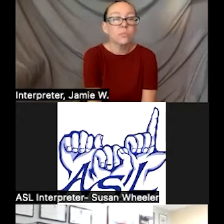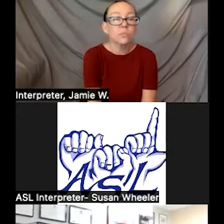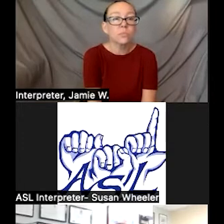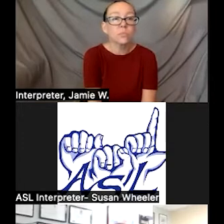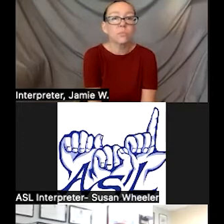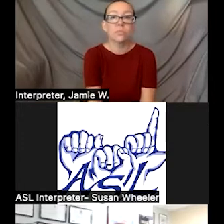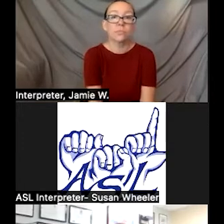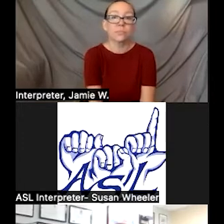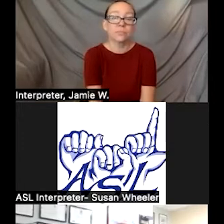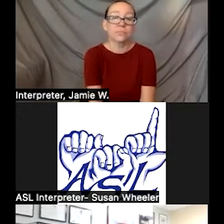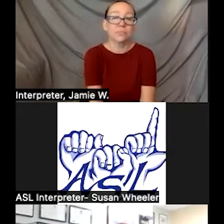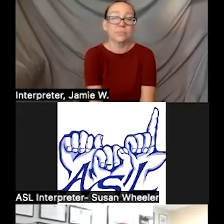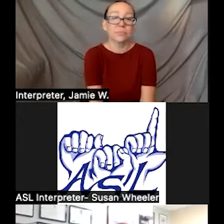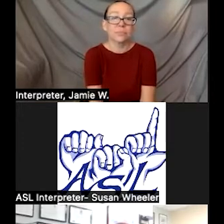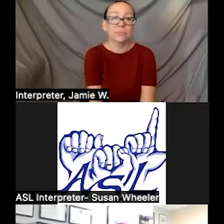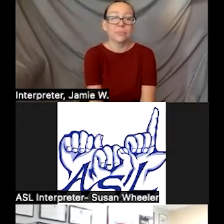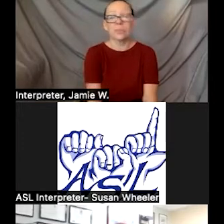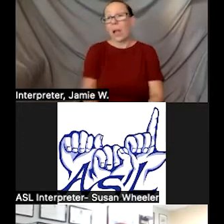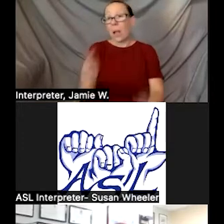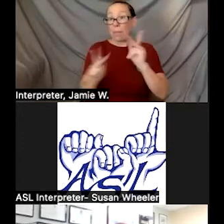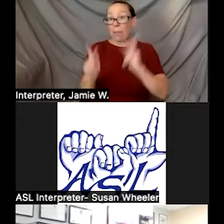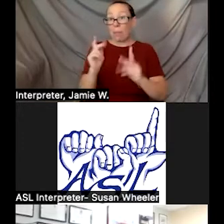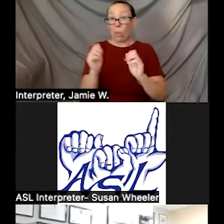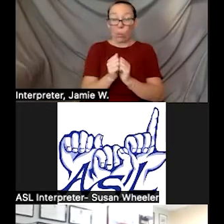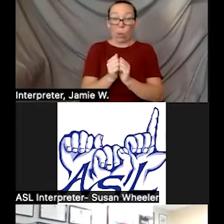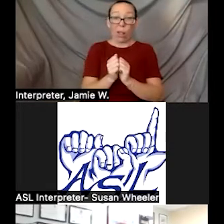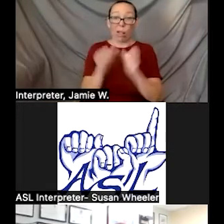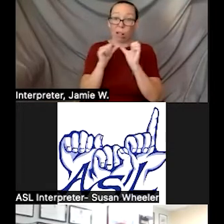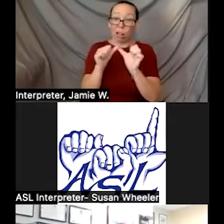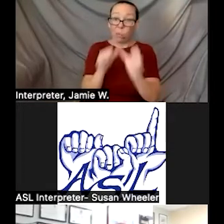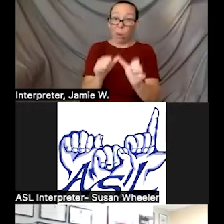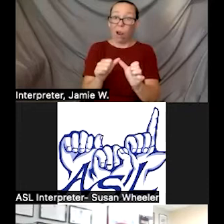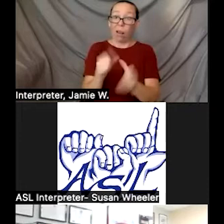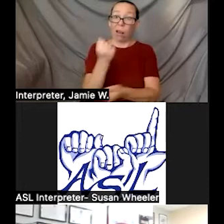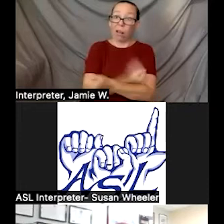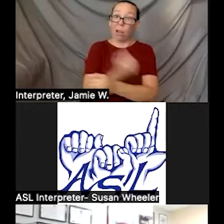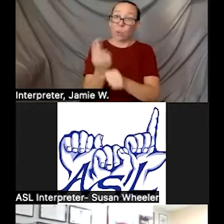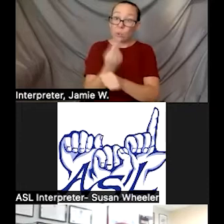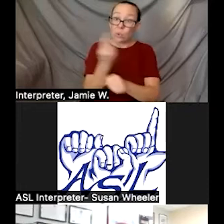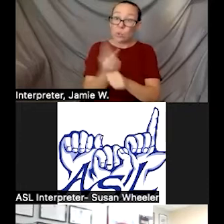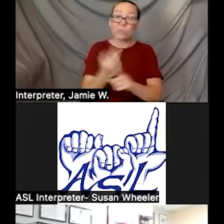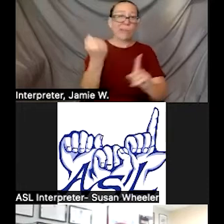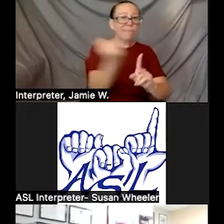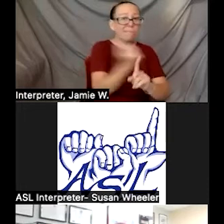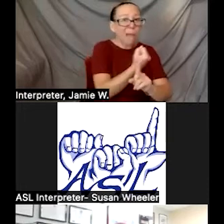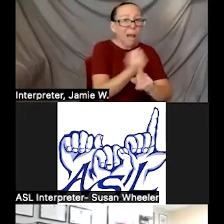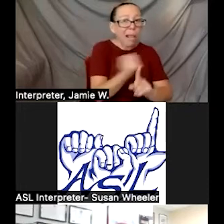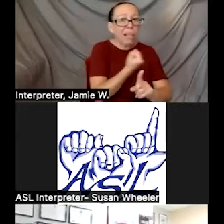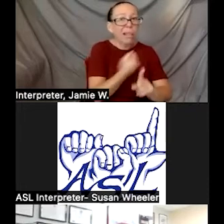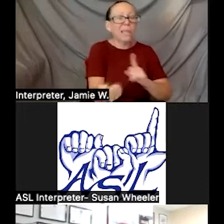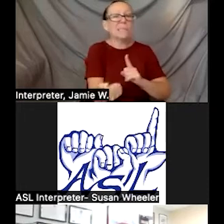Victims of chronic abuse, violence, or neglect. There's some very good resources out there regards to